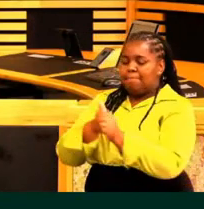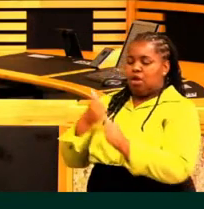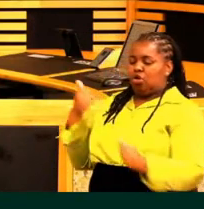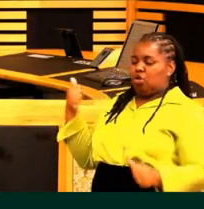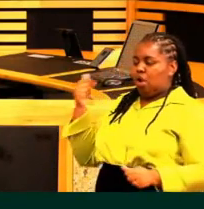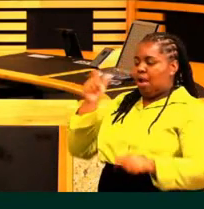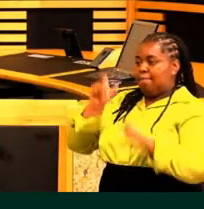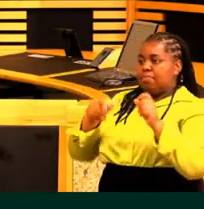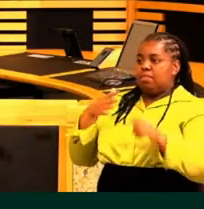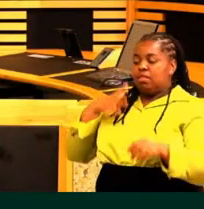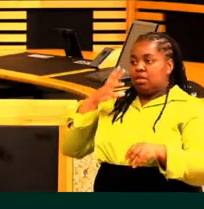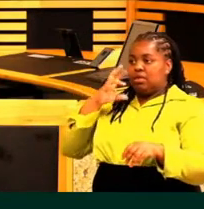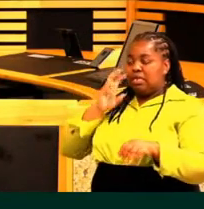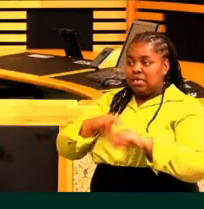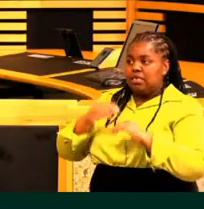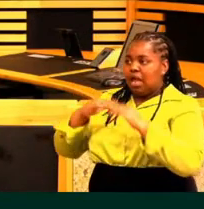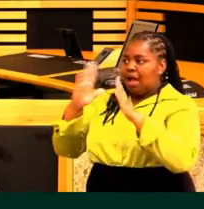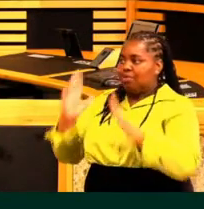because